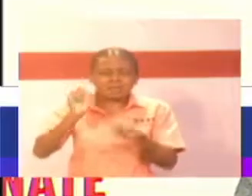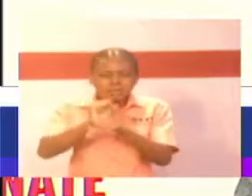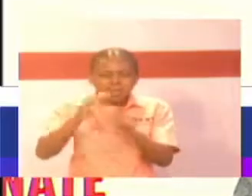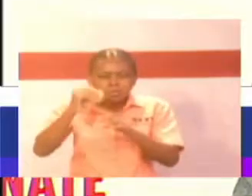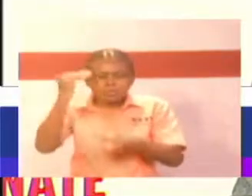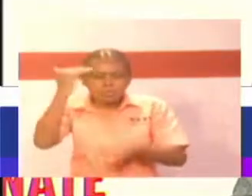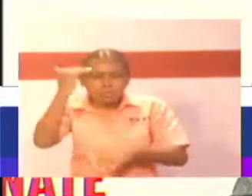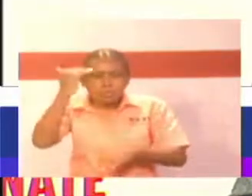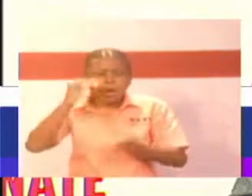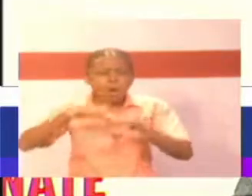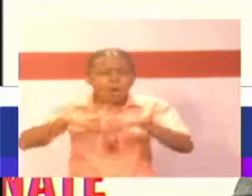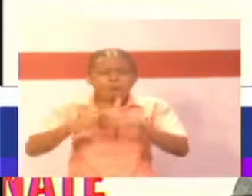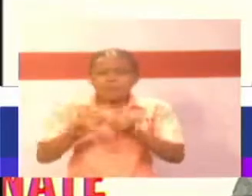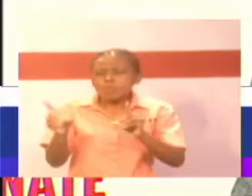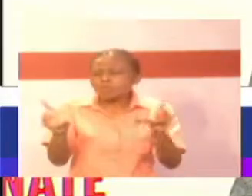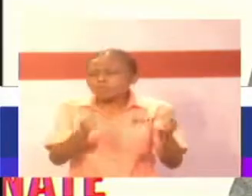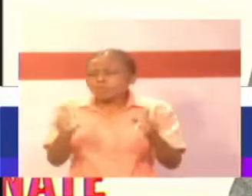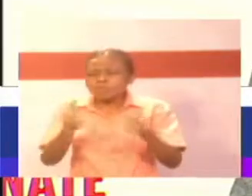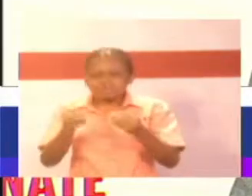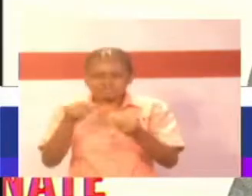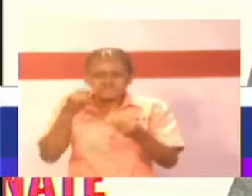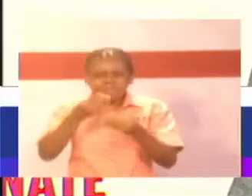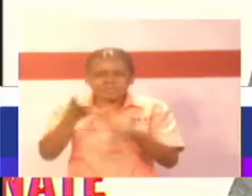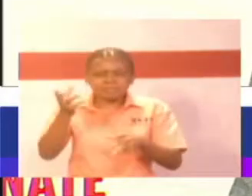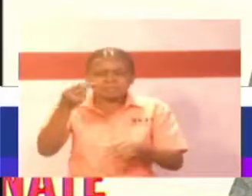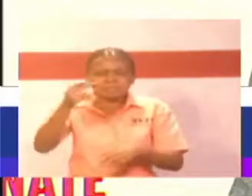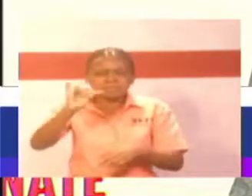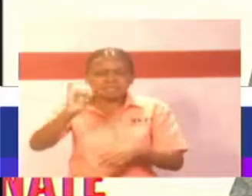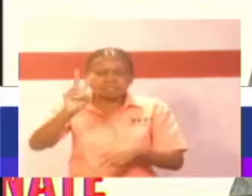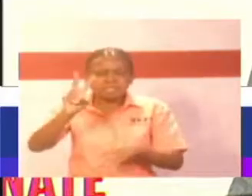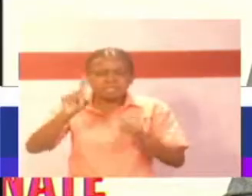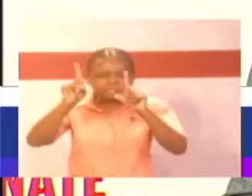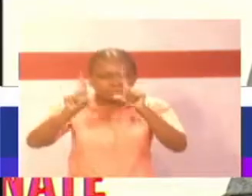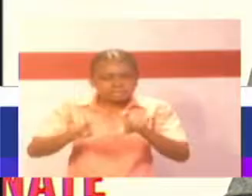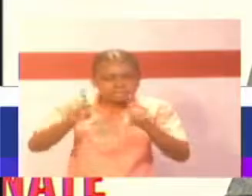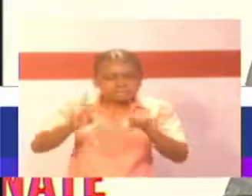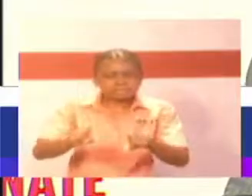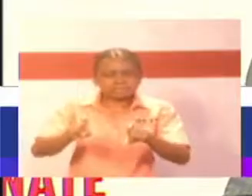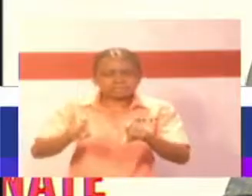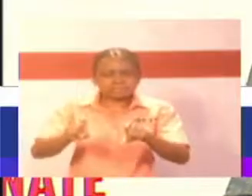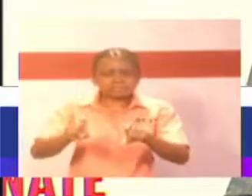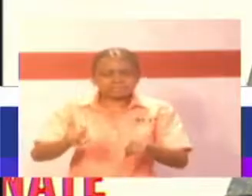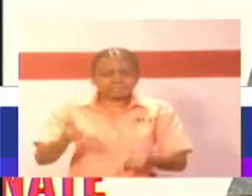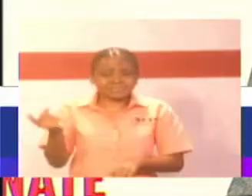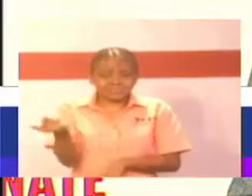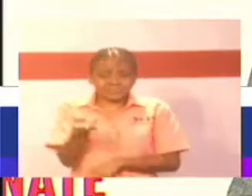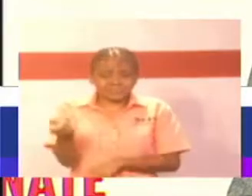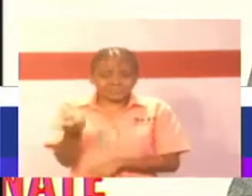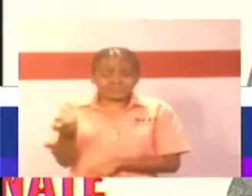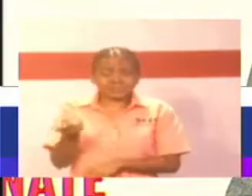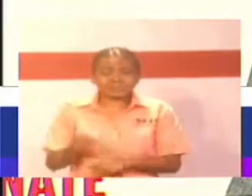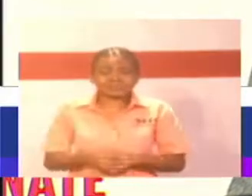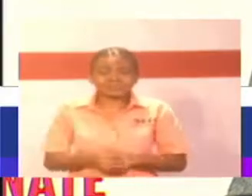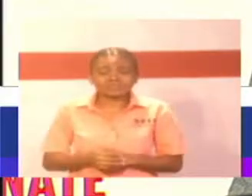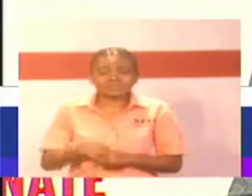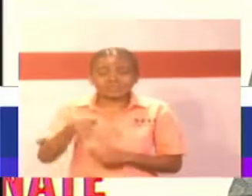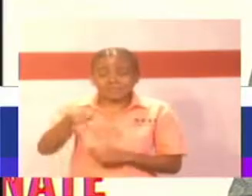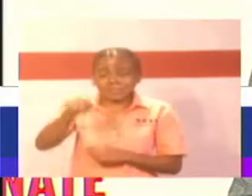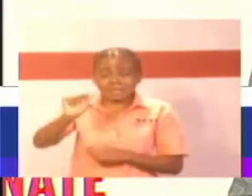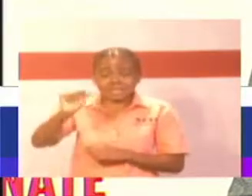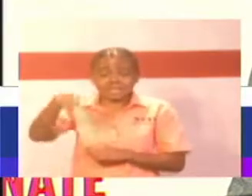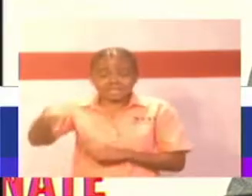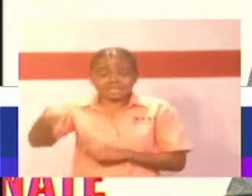testing, pap smears to check for cancer of the cervix, breast examinations, and prostate